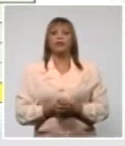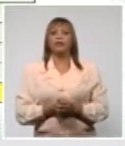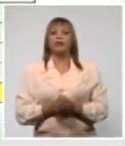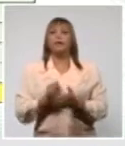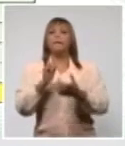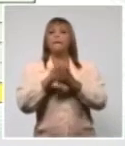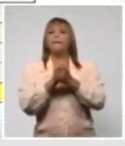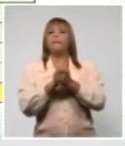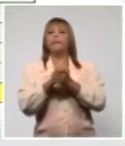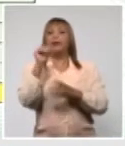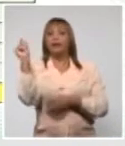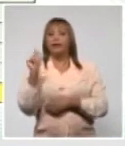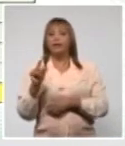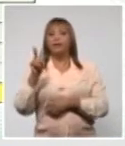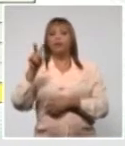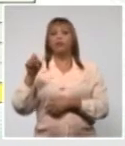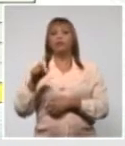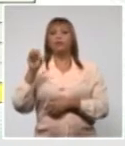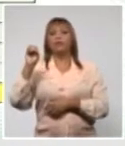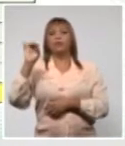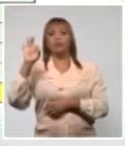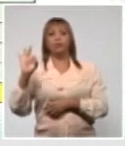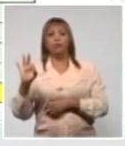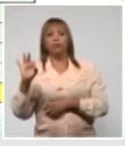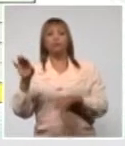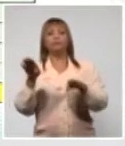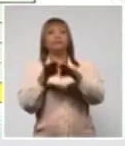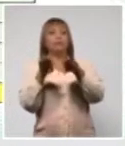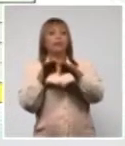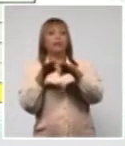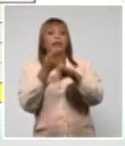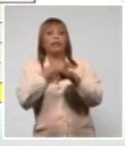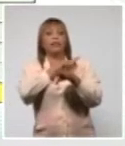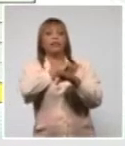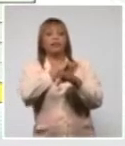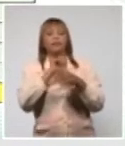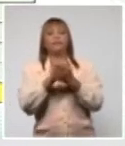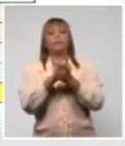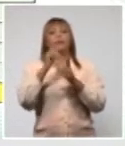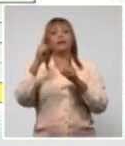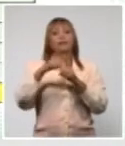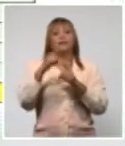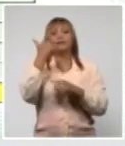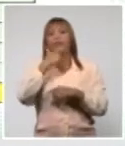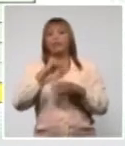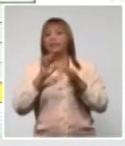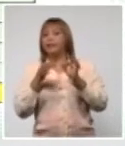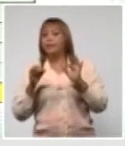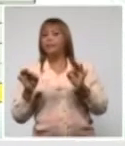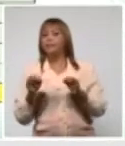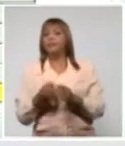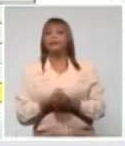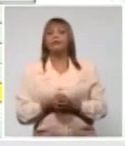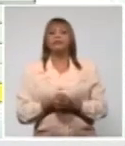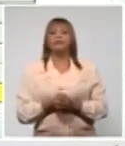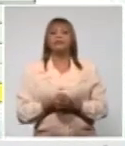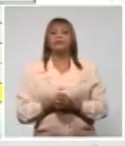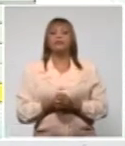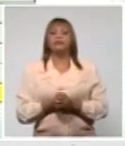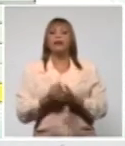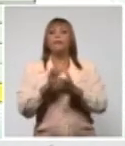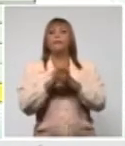Cuban authorities to place each province within the different stages and phases of the pandemic. The provinces of